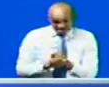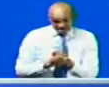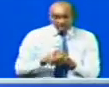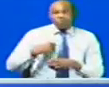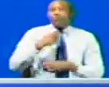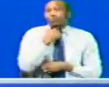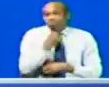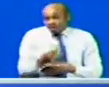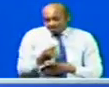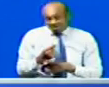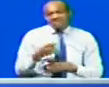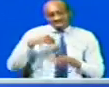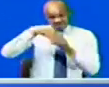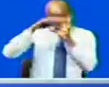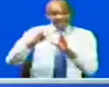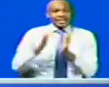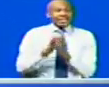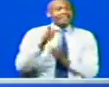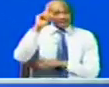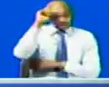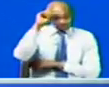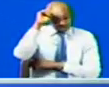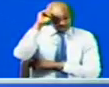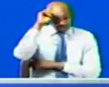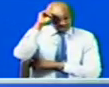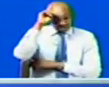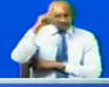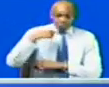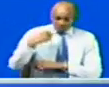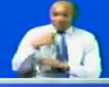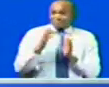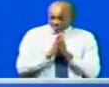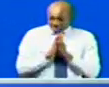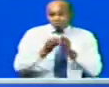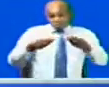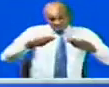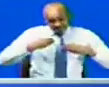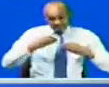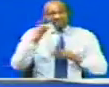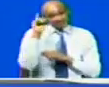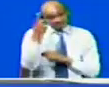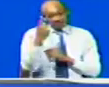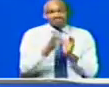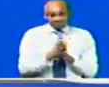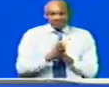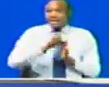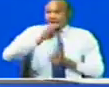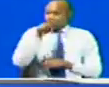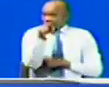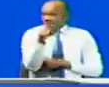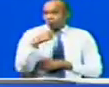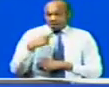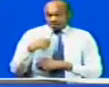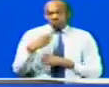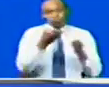like, as an investor in Nyandarua, we will pray that you will give us the first priority. The county is working on